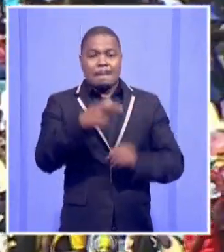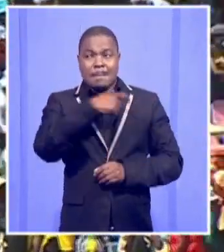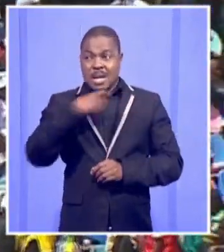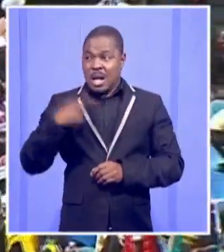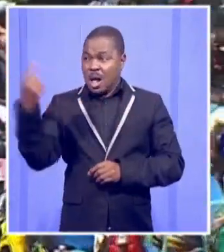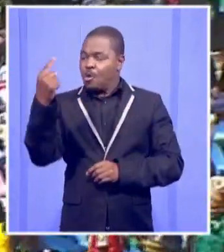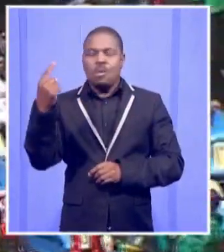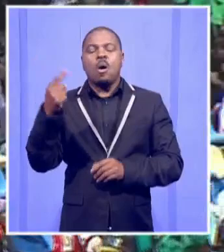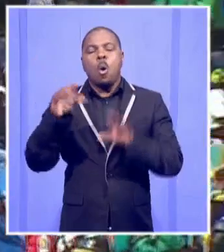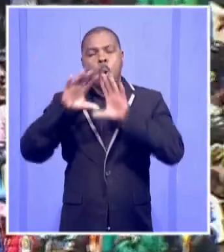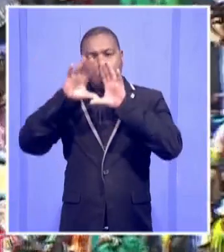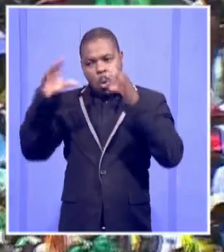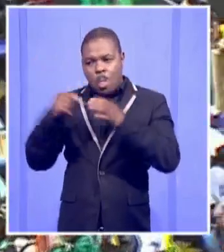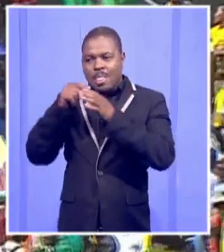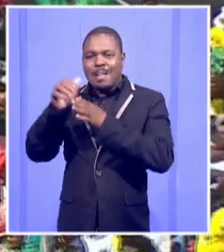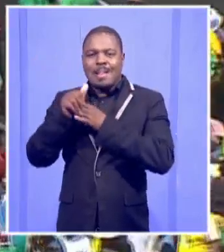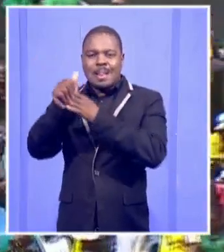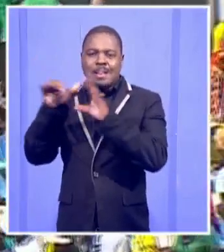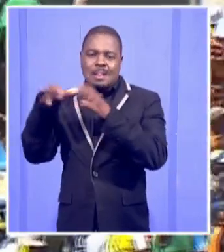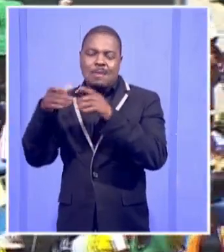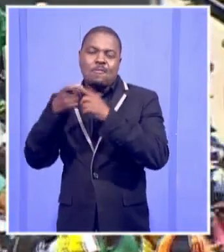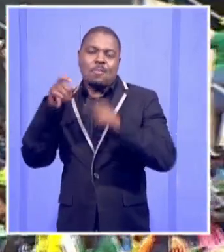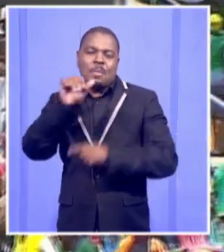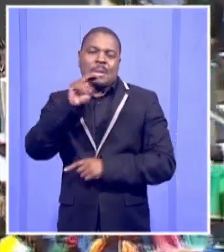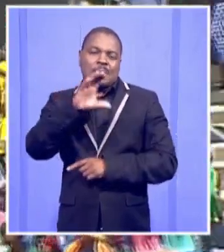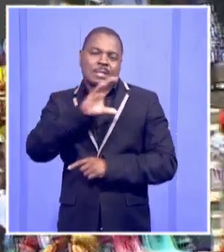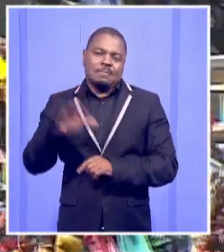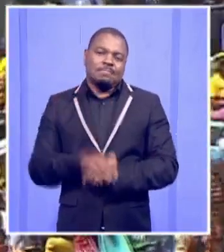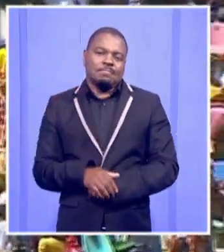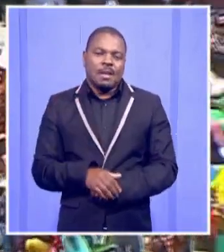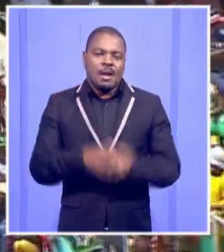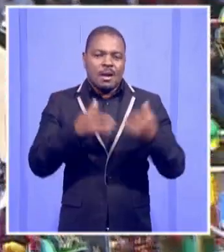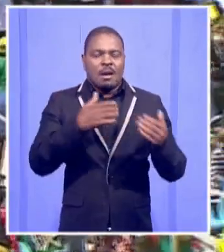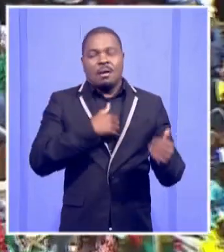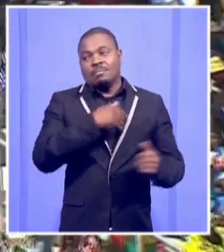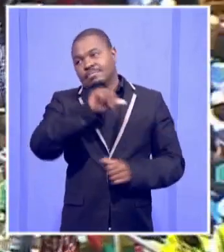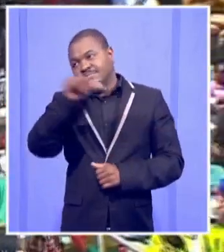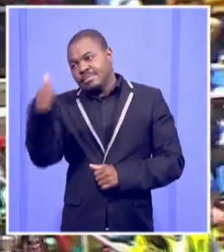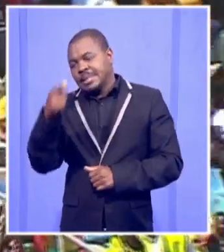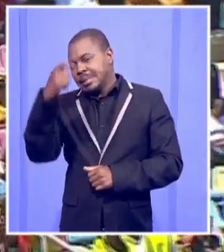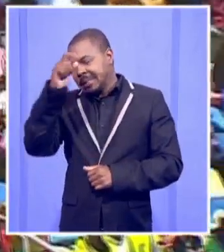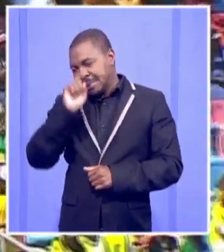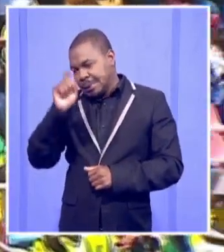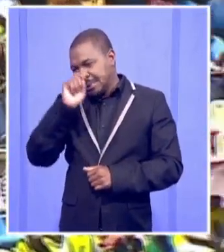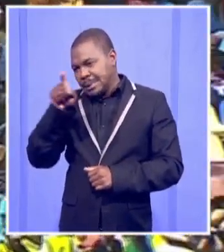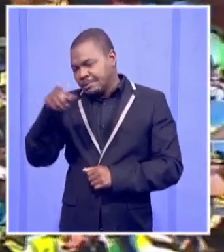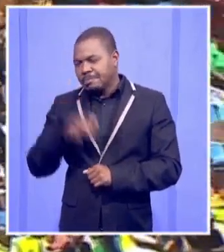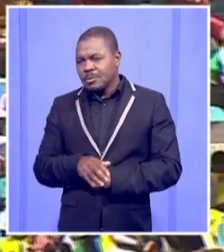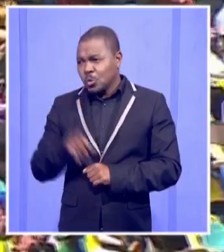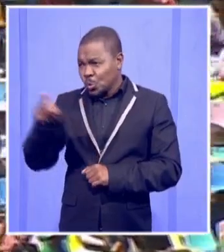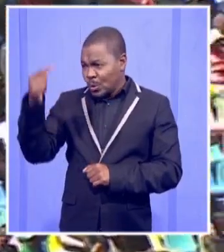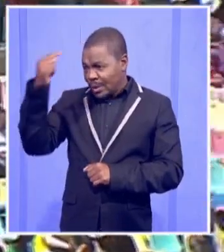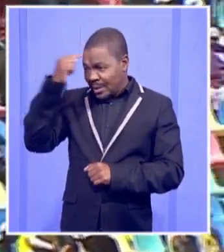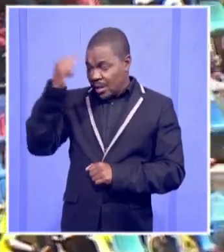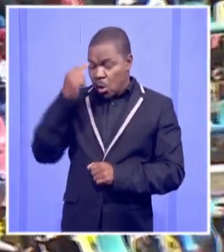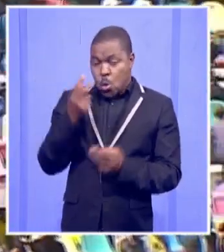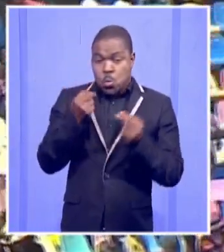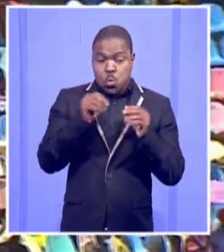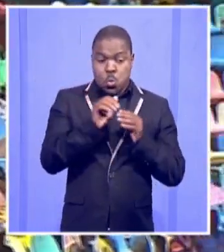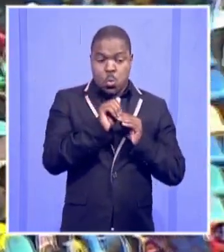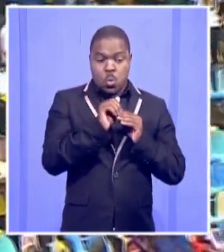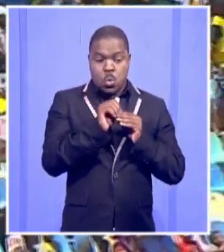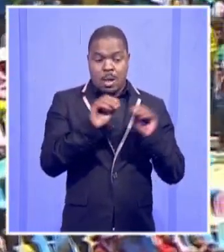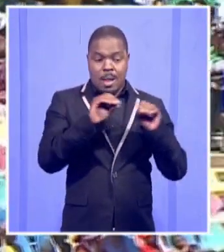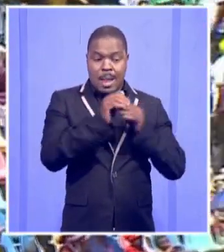leadership collective of the ANC. Let me also take this conversation to Sisi. Do you think this new leadership will then deal with